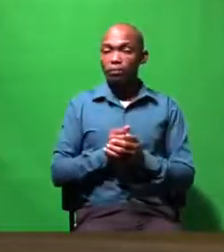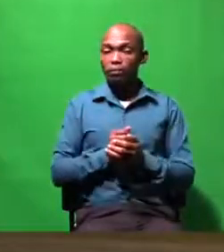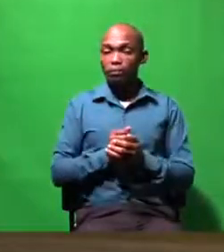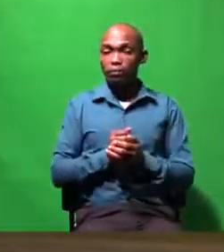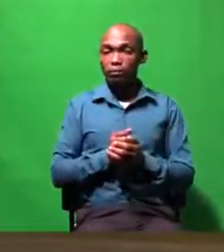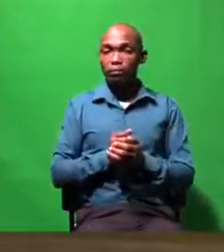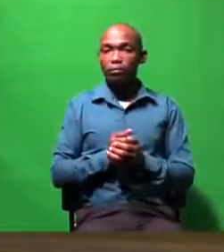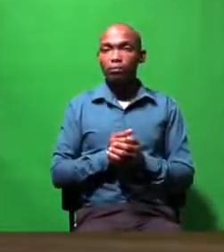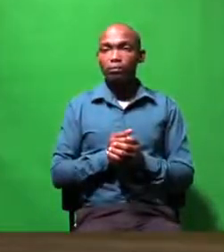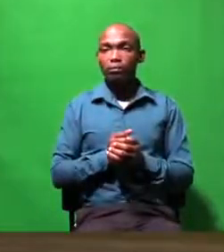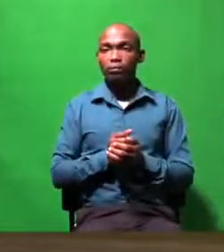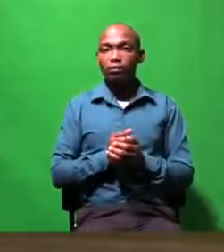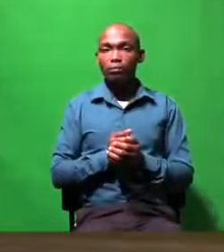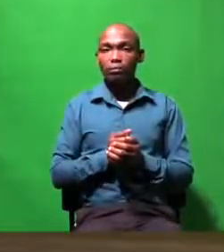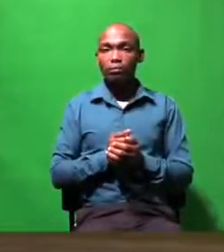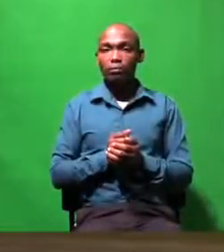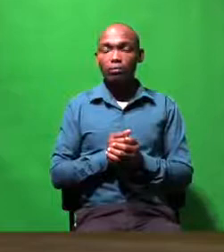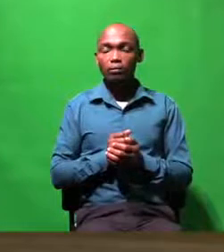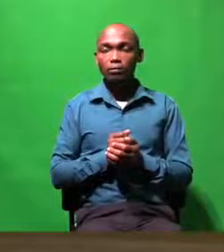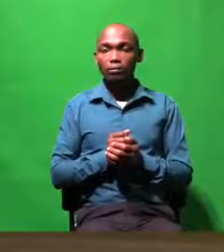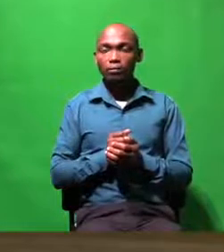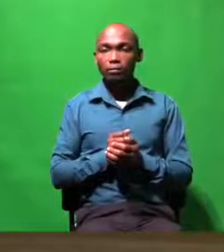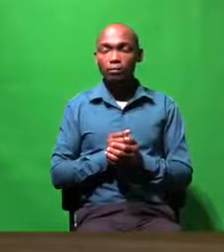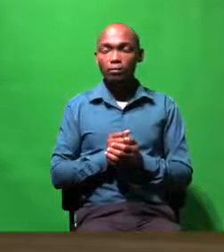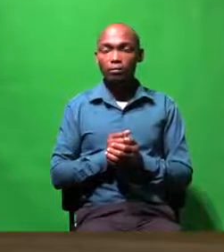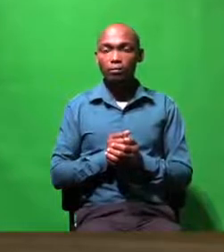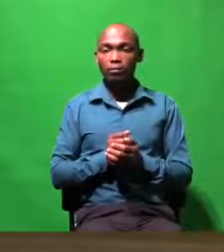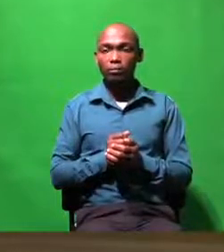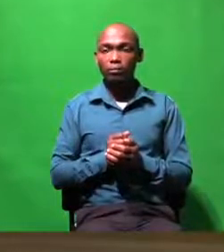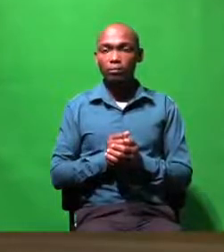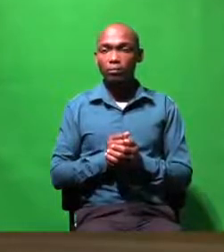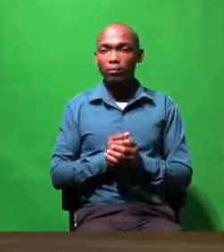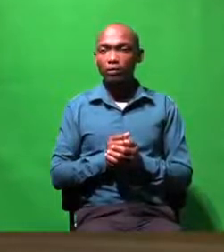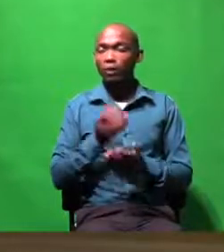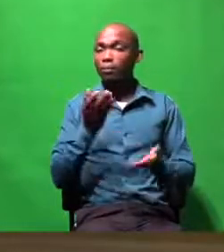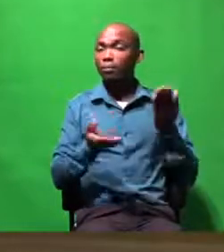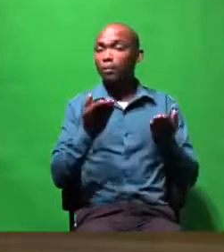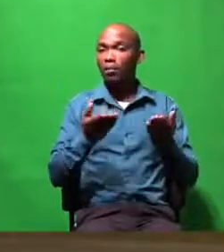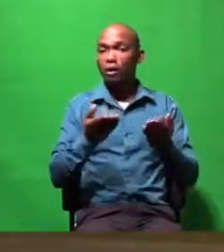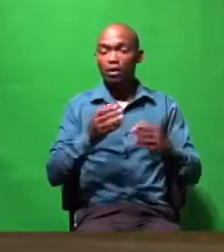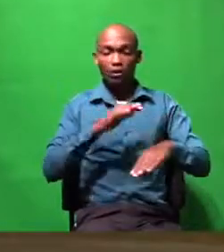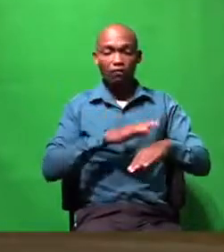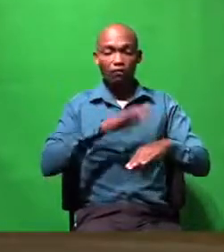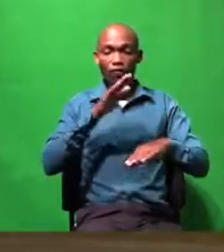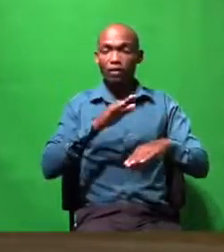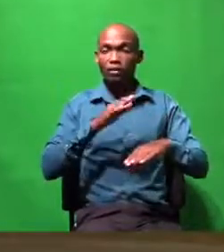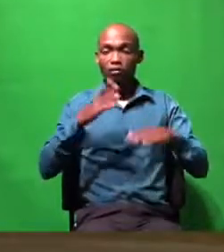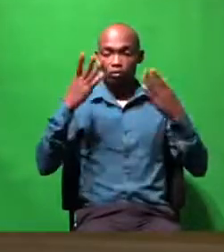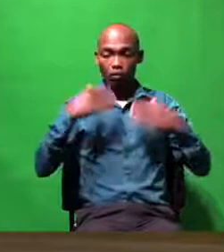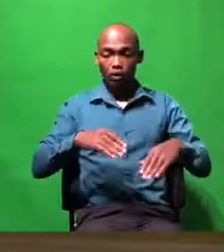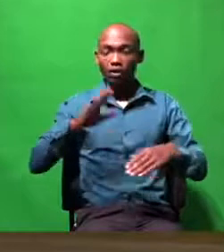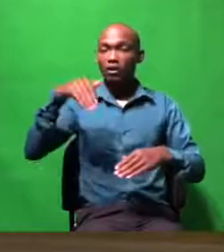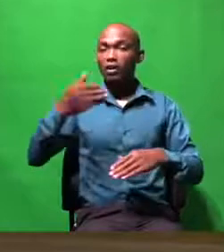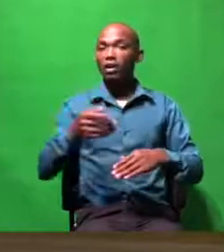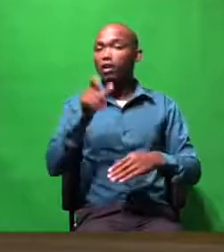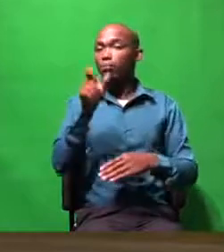cannot feel all you are human, but you can feel on the legs and then come until the people can be